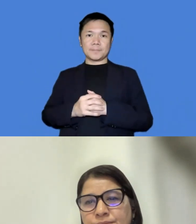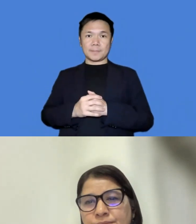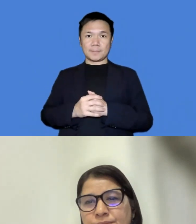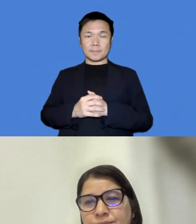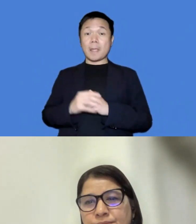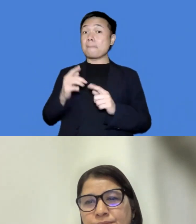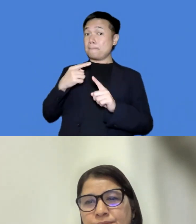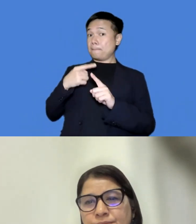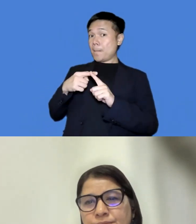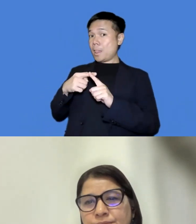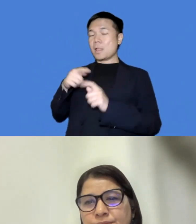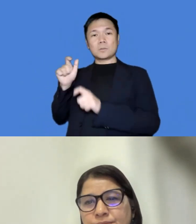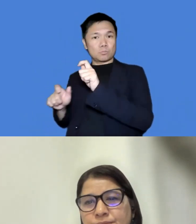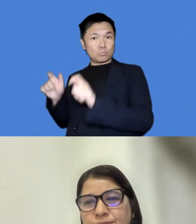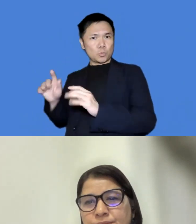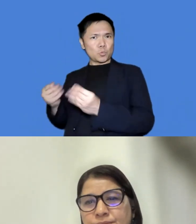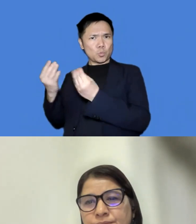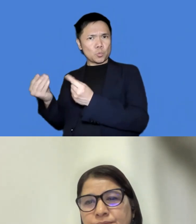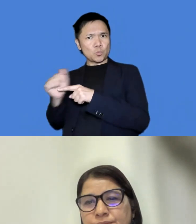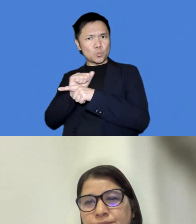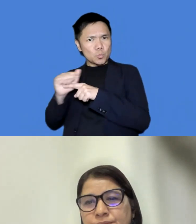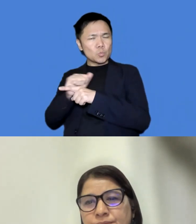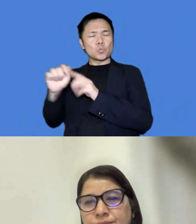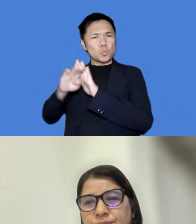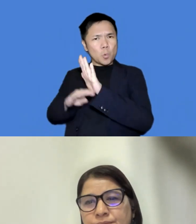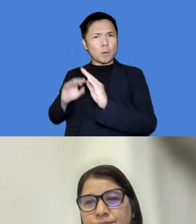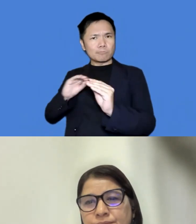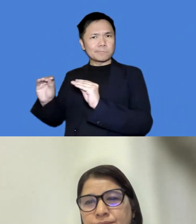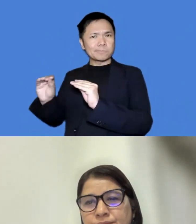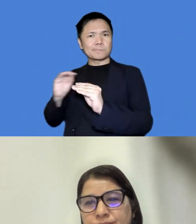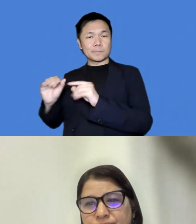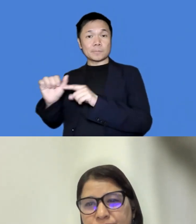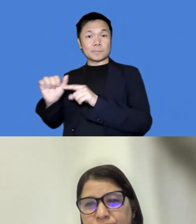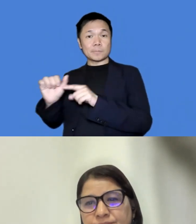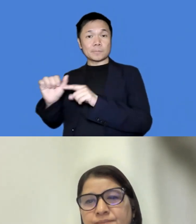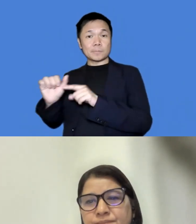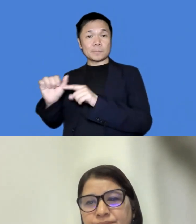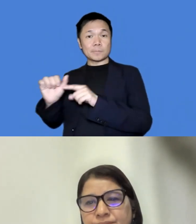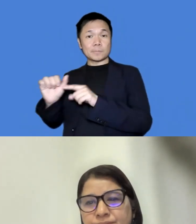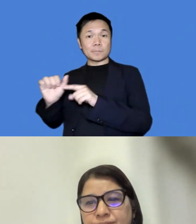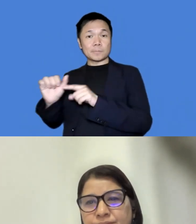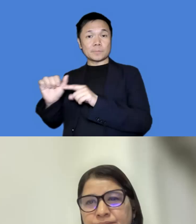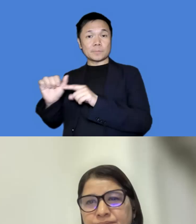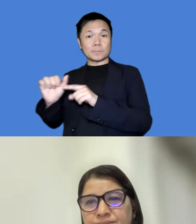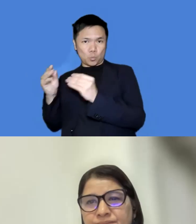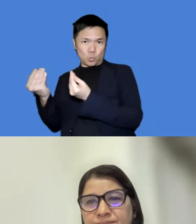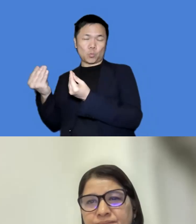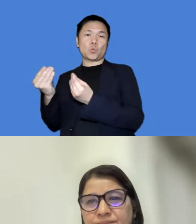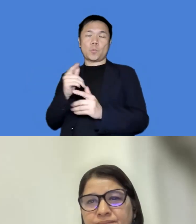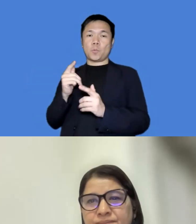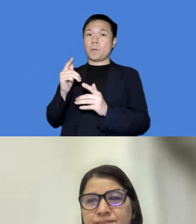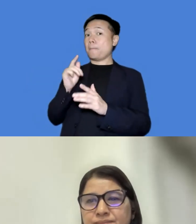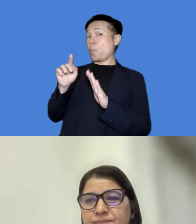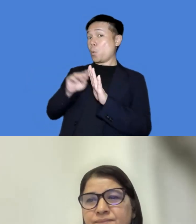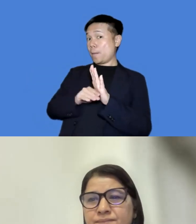do some youth leadership programs as well. STEP is conducting some youth leadership programs, and through these